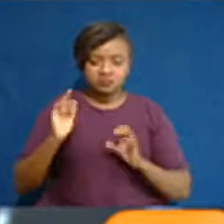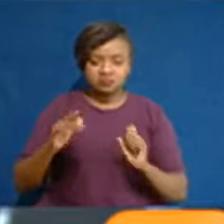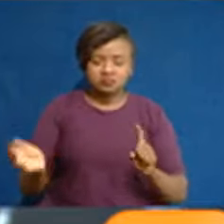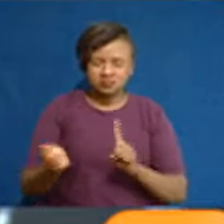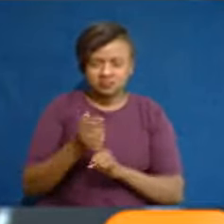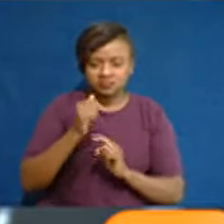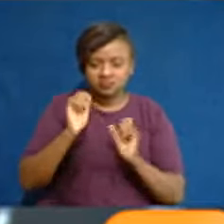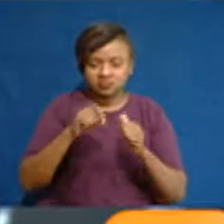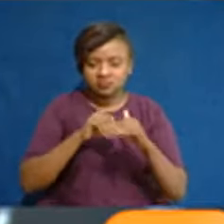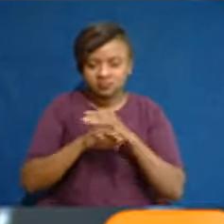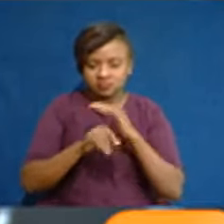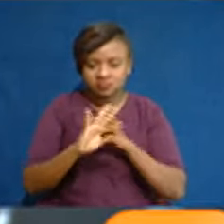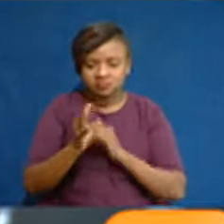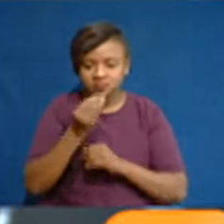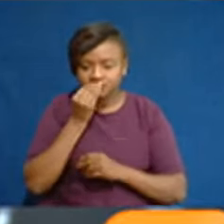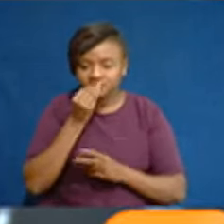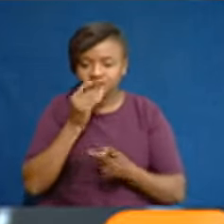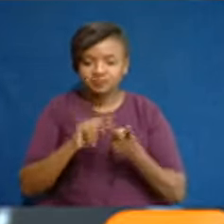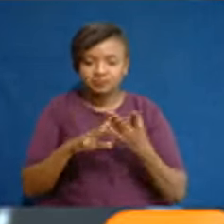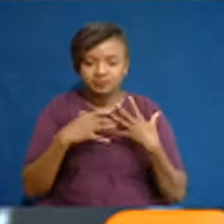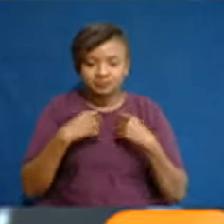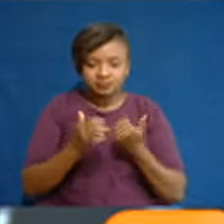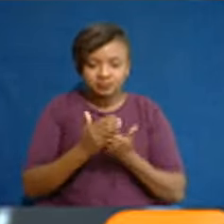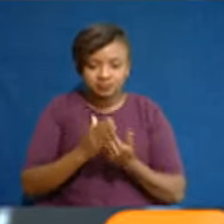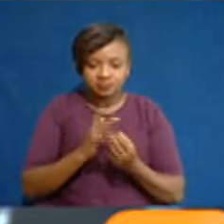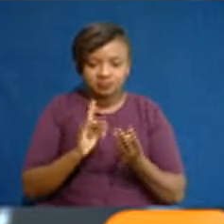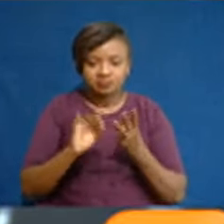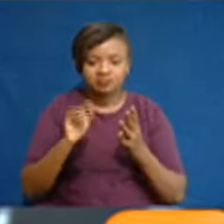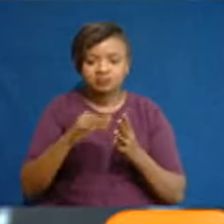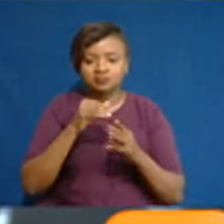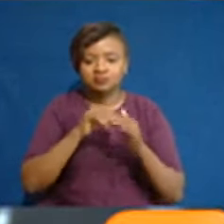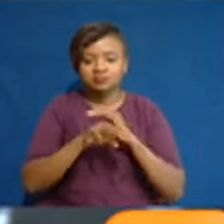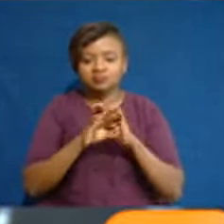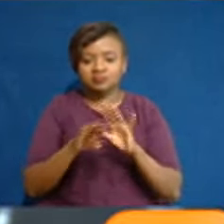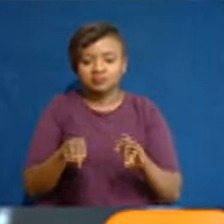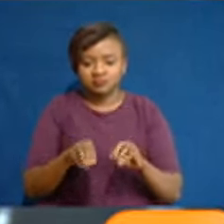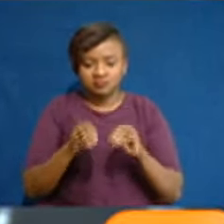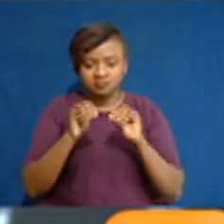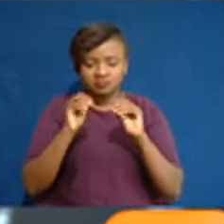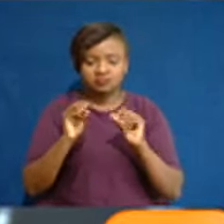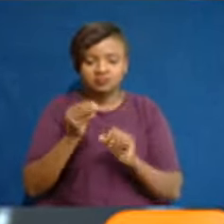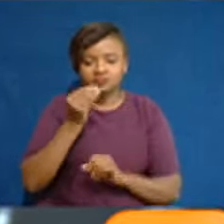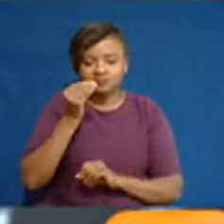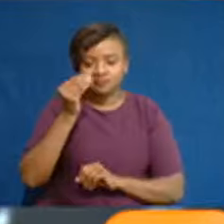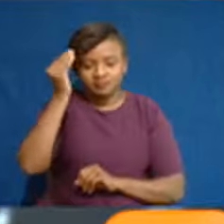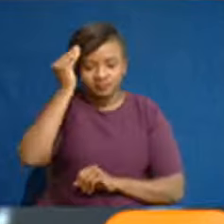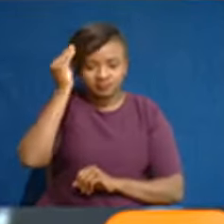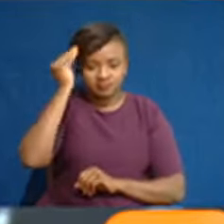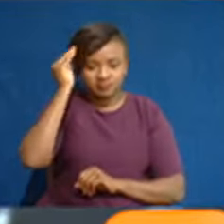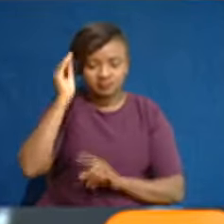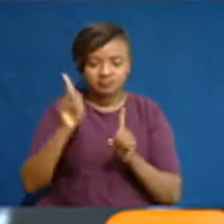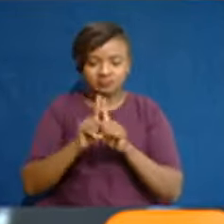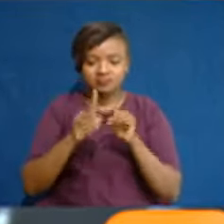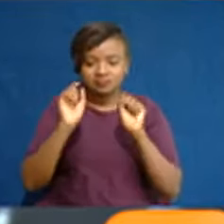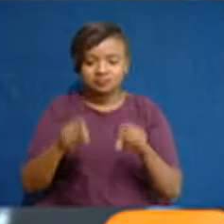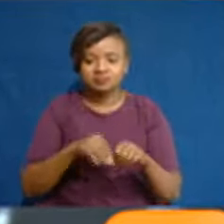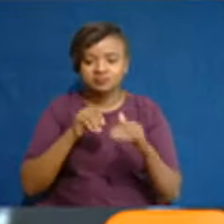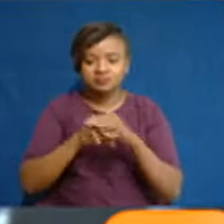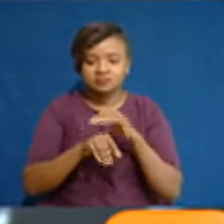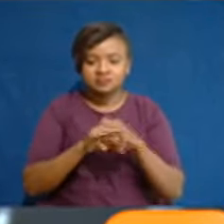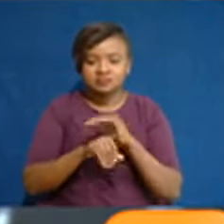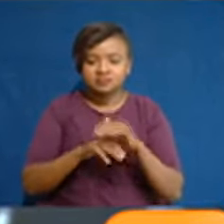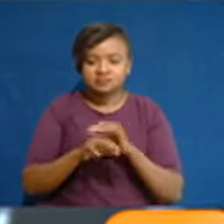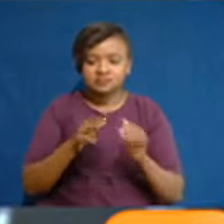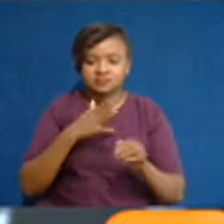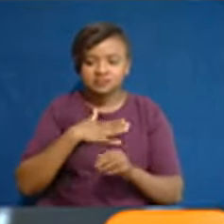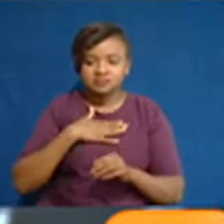food, we can access healthcare, we can access education, we can access quality education specifically, and we can access, you know, our